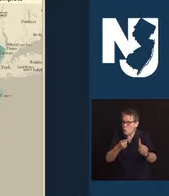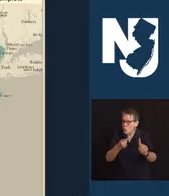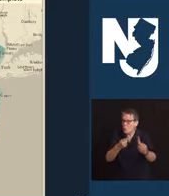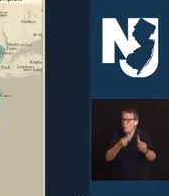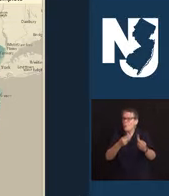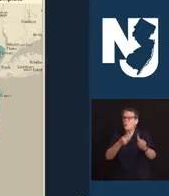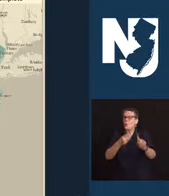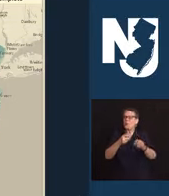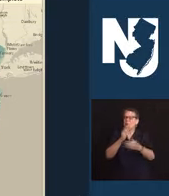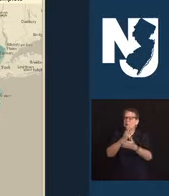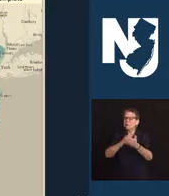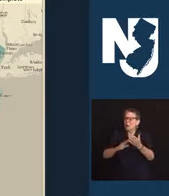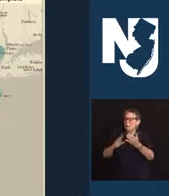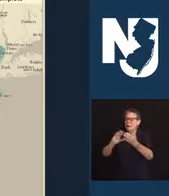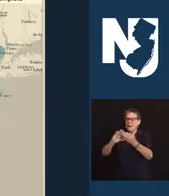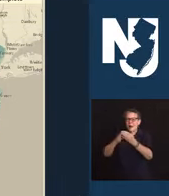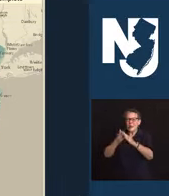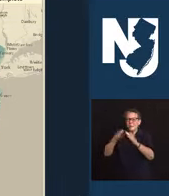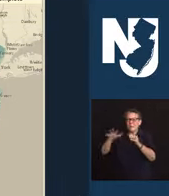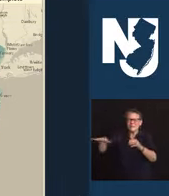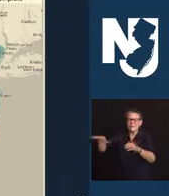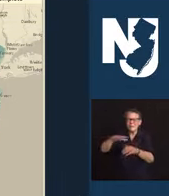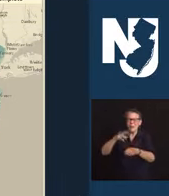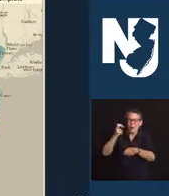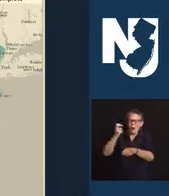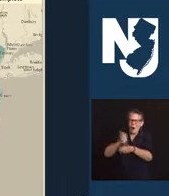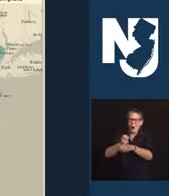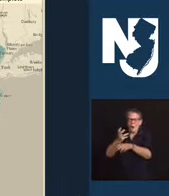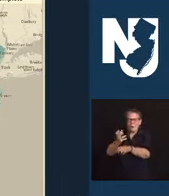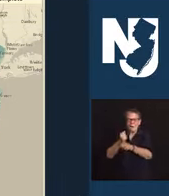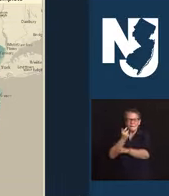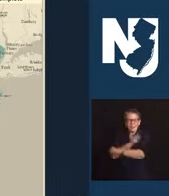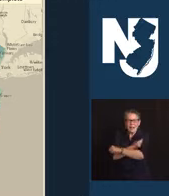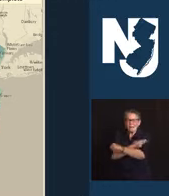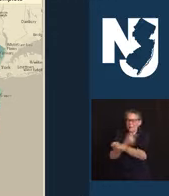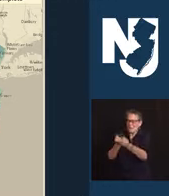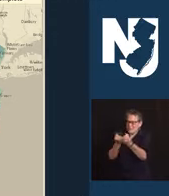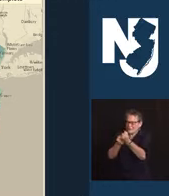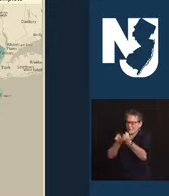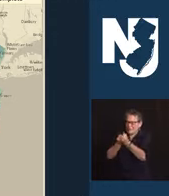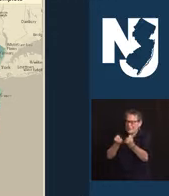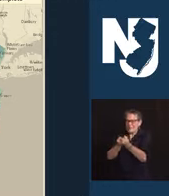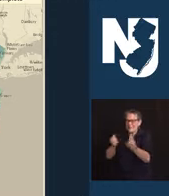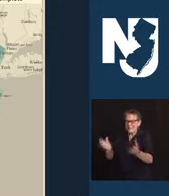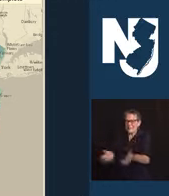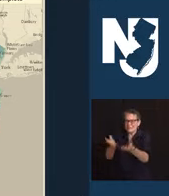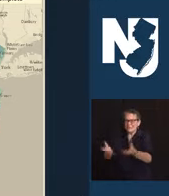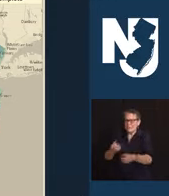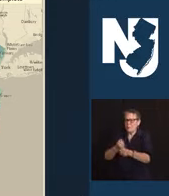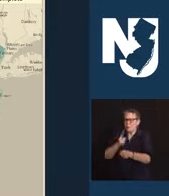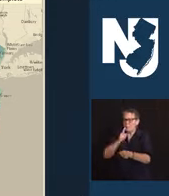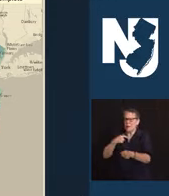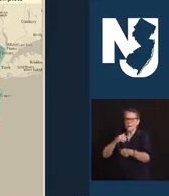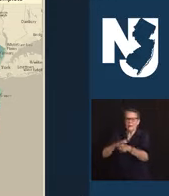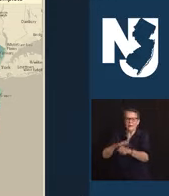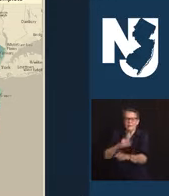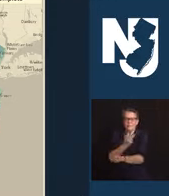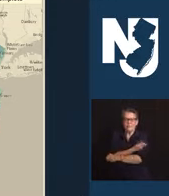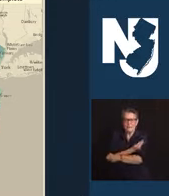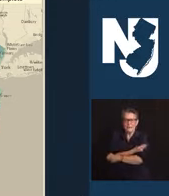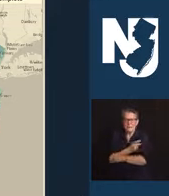lot more and to bring the resources in. Judy, we talked about this with Pat earlier. This is